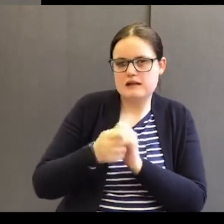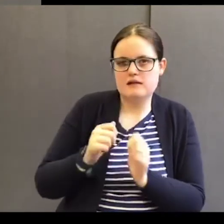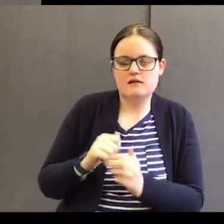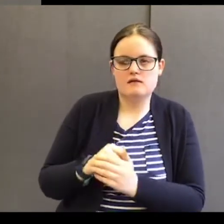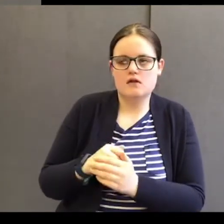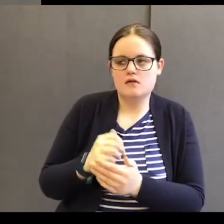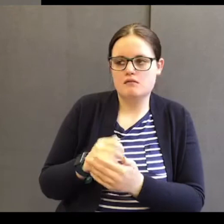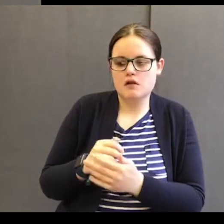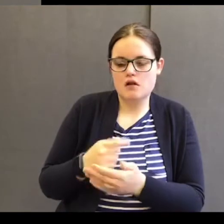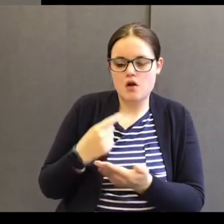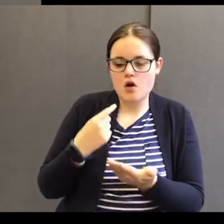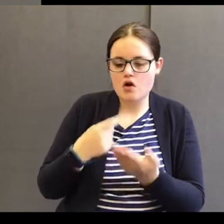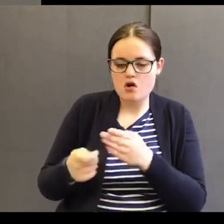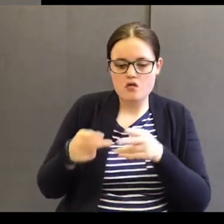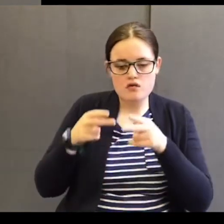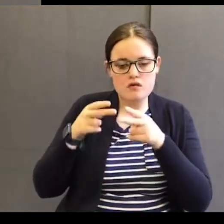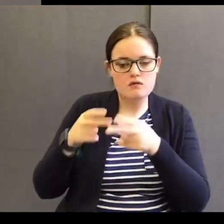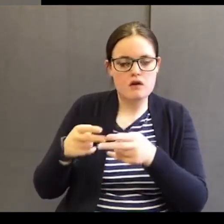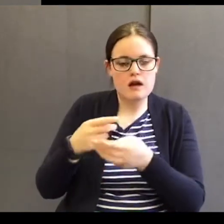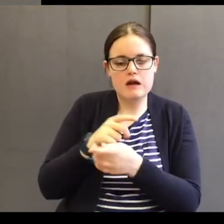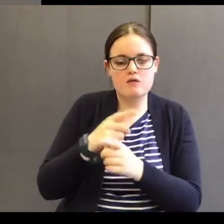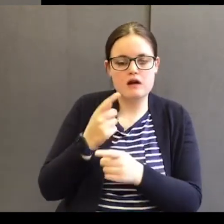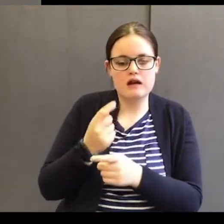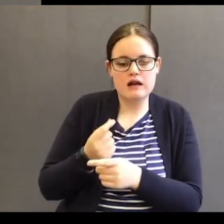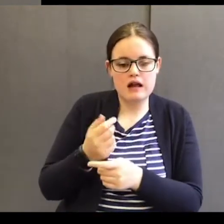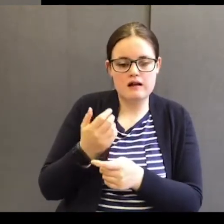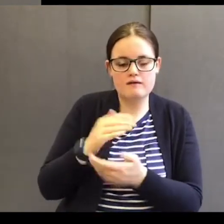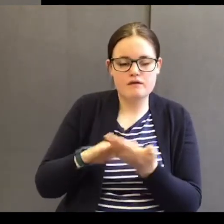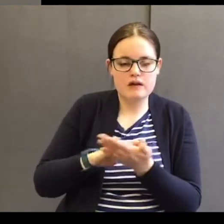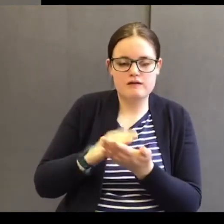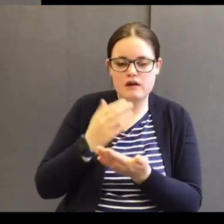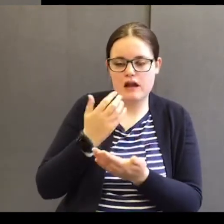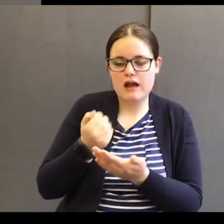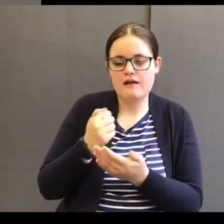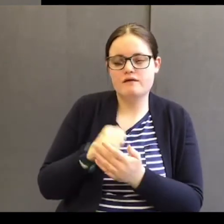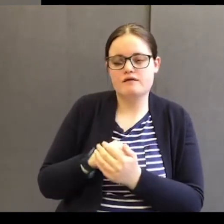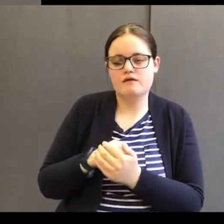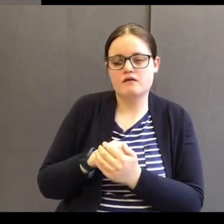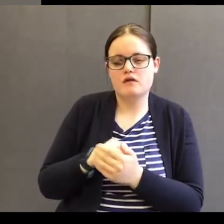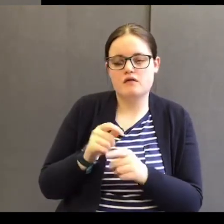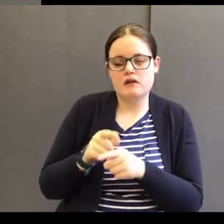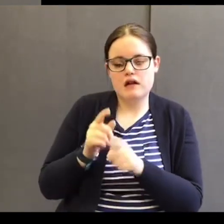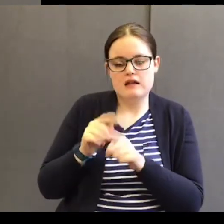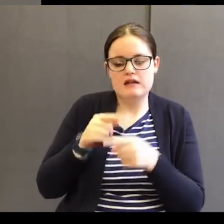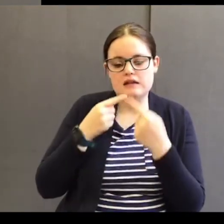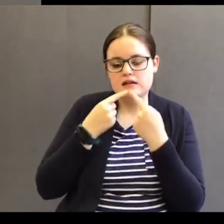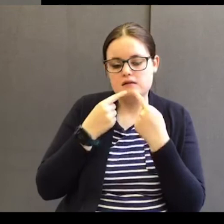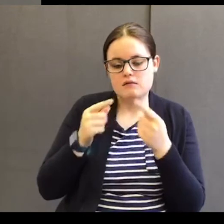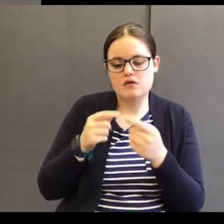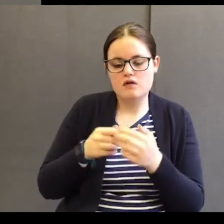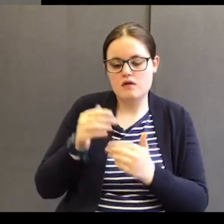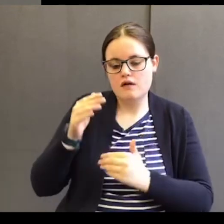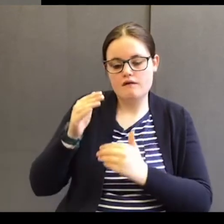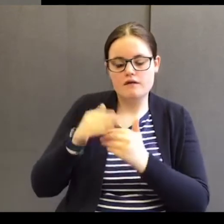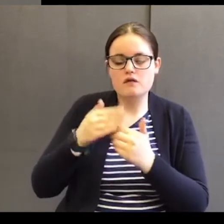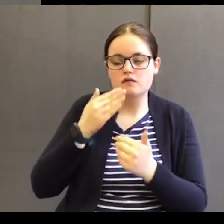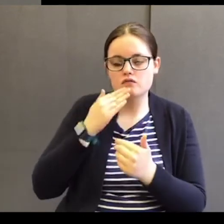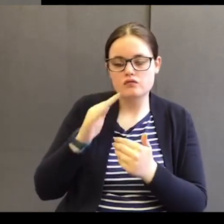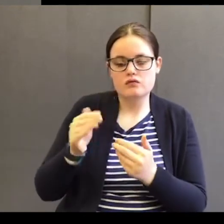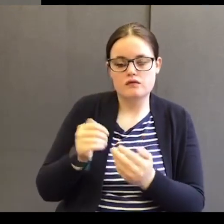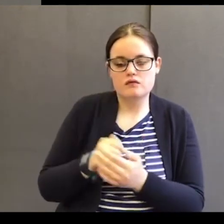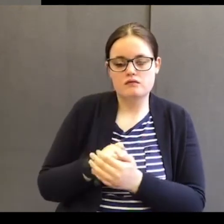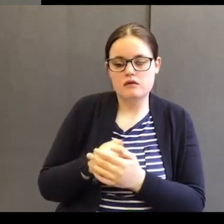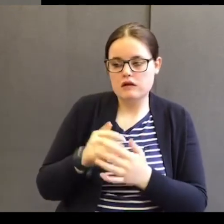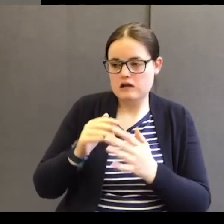of repentance being the only way in which we can have forgiveness. And this message,